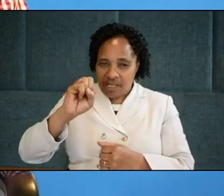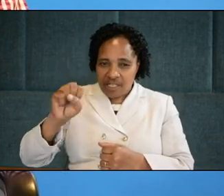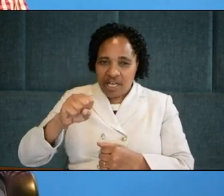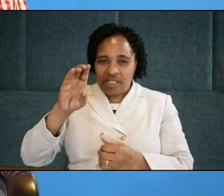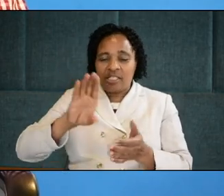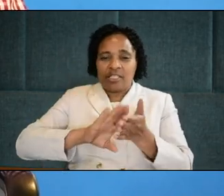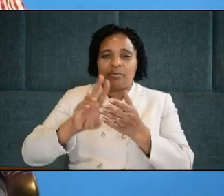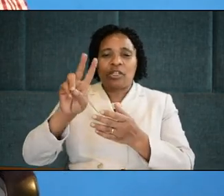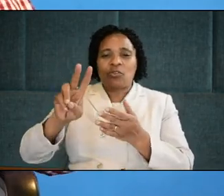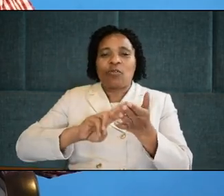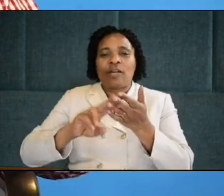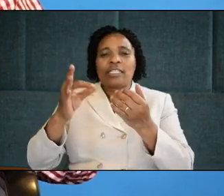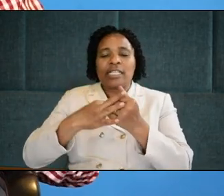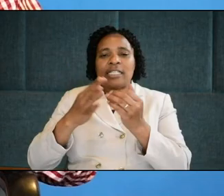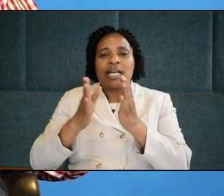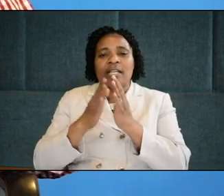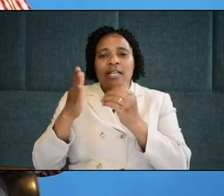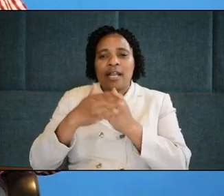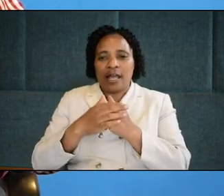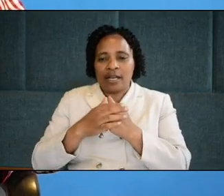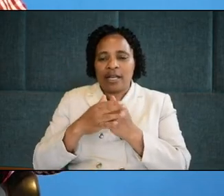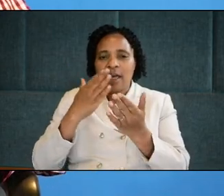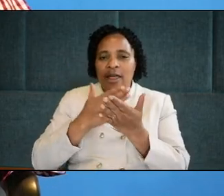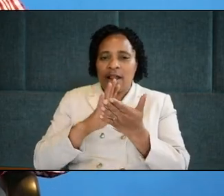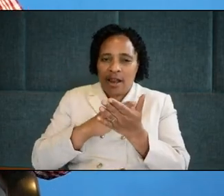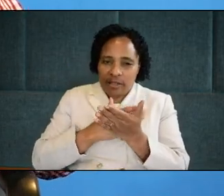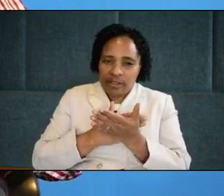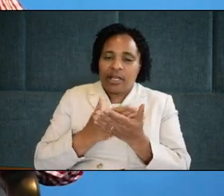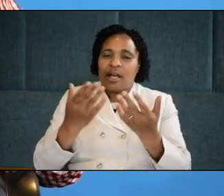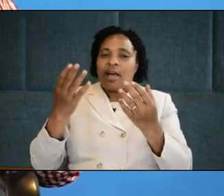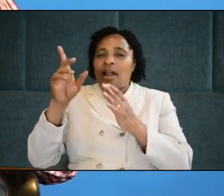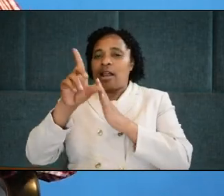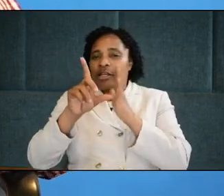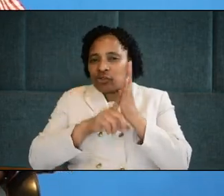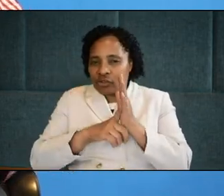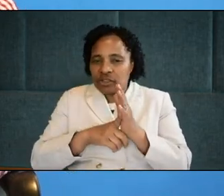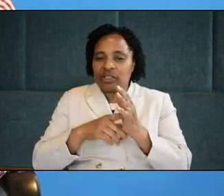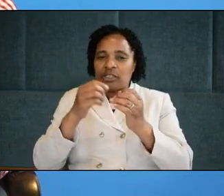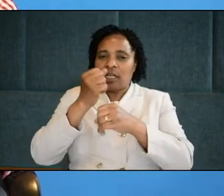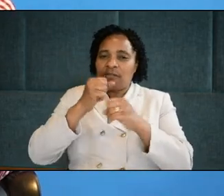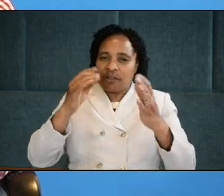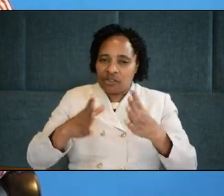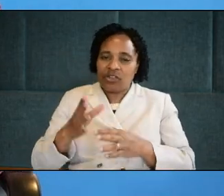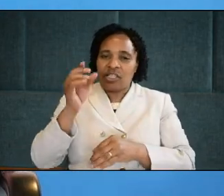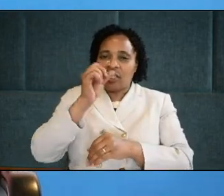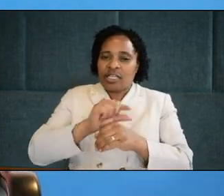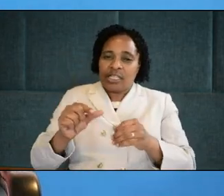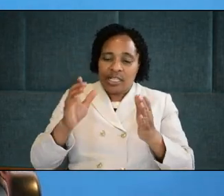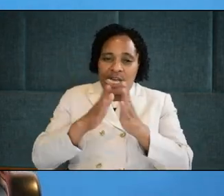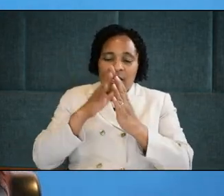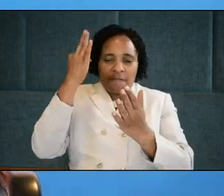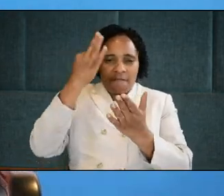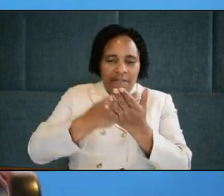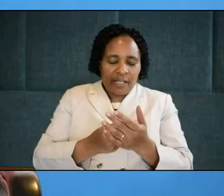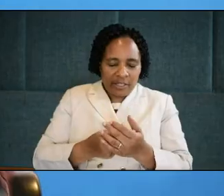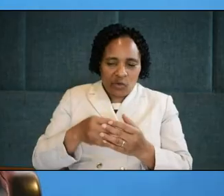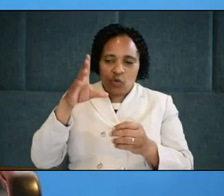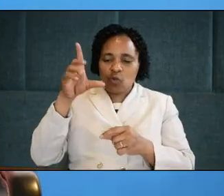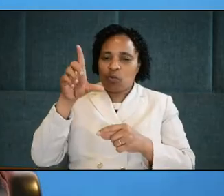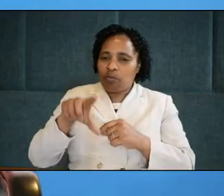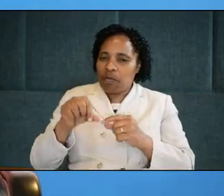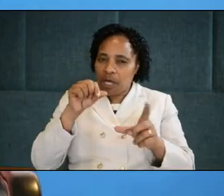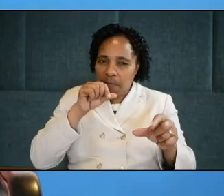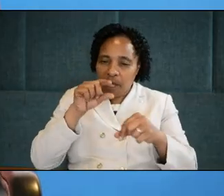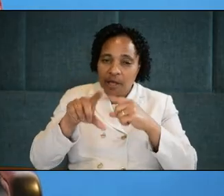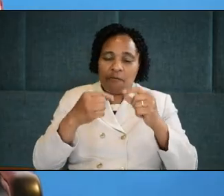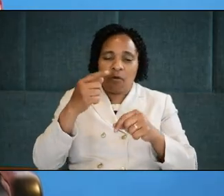8 and 9, and you can share with us the lessons on salvation, grace, or faith that you can pick up from this verse, Ephesians